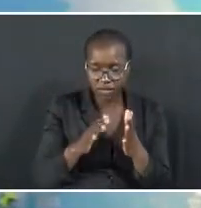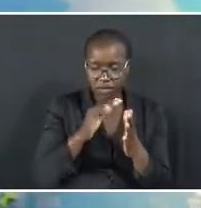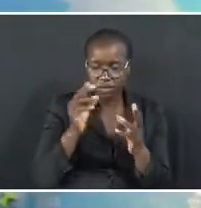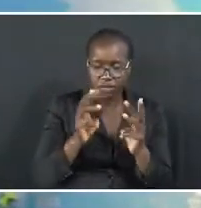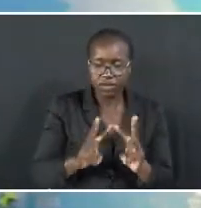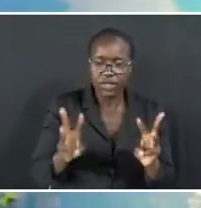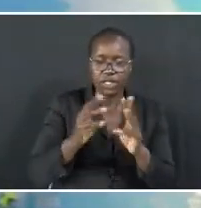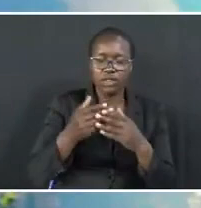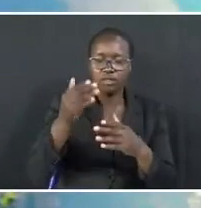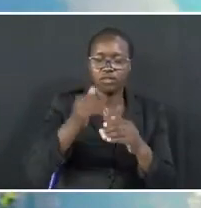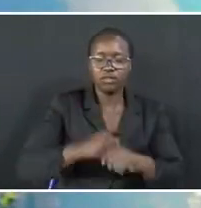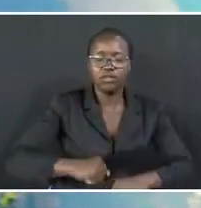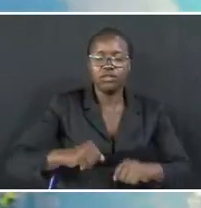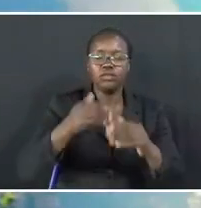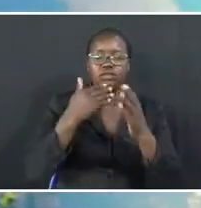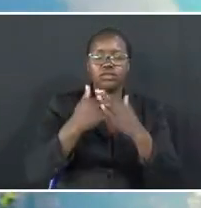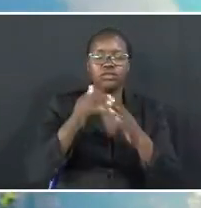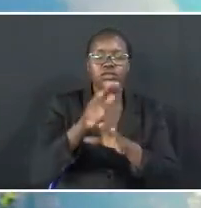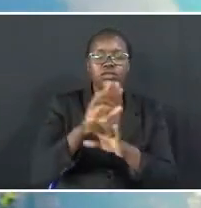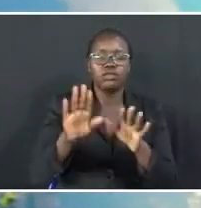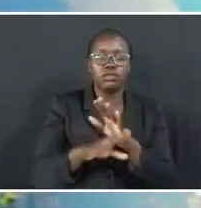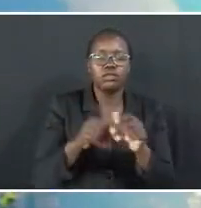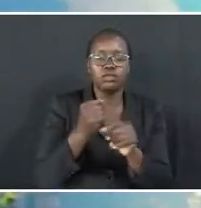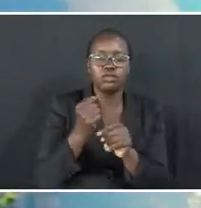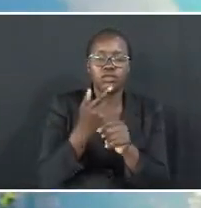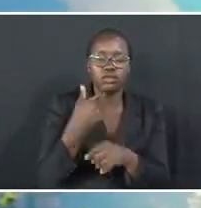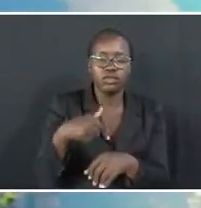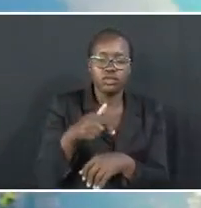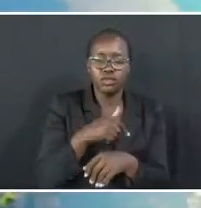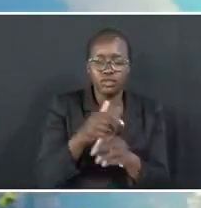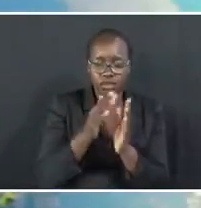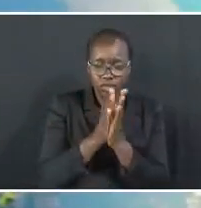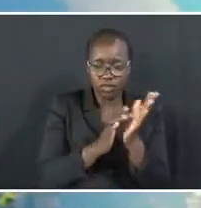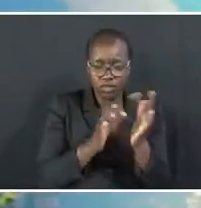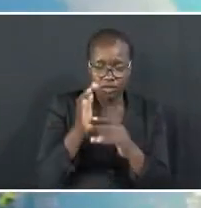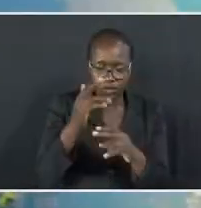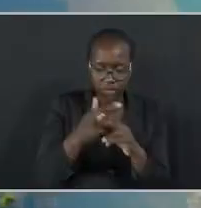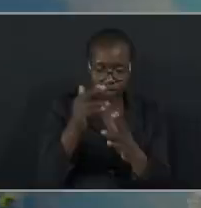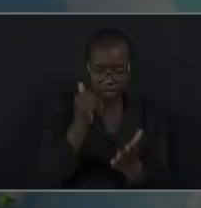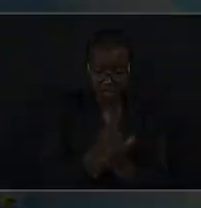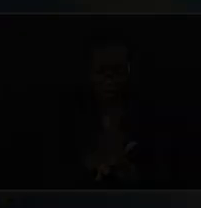worthy before your throne. Thank you for everything you've done unto us. It's our prayer in Jesus' name.